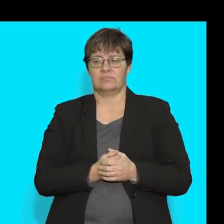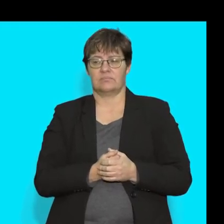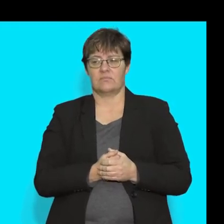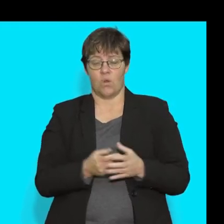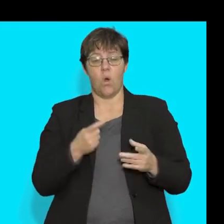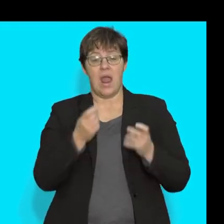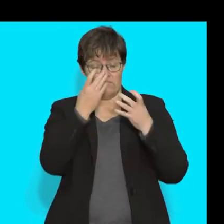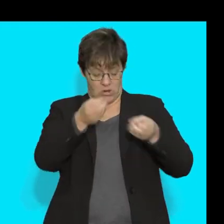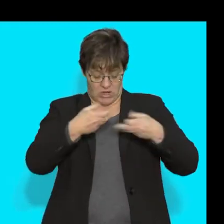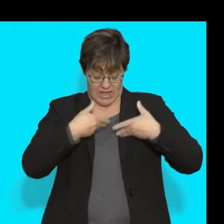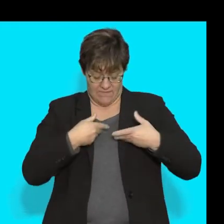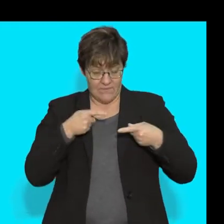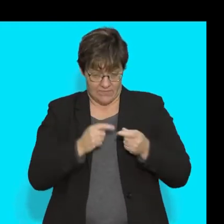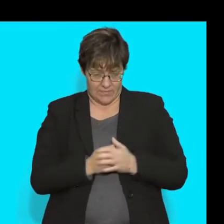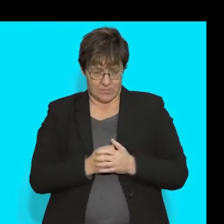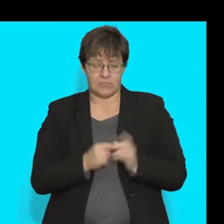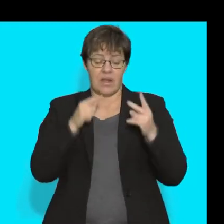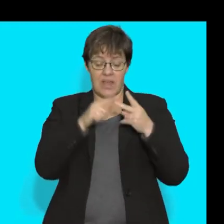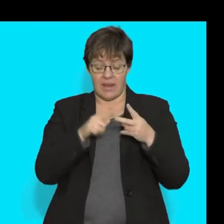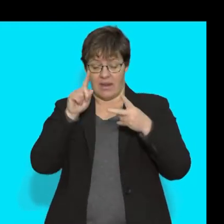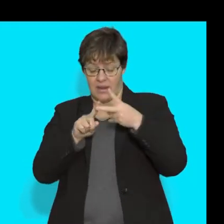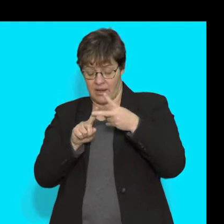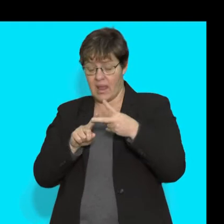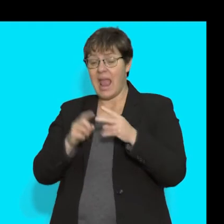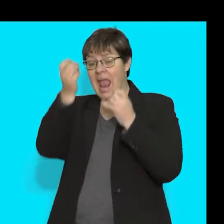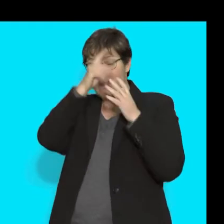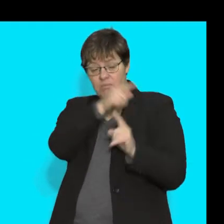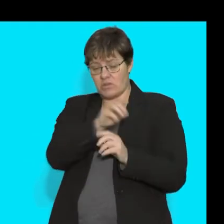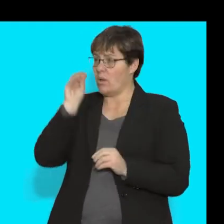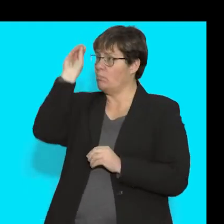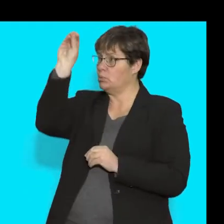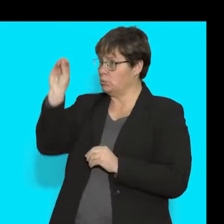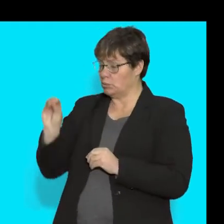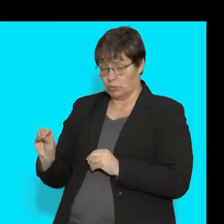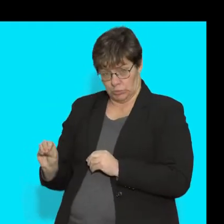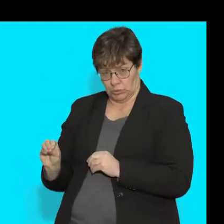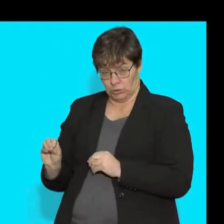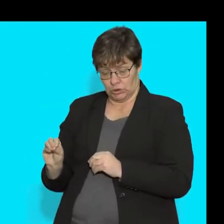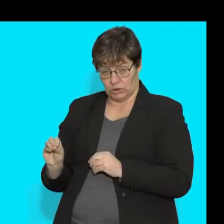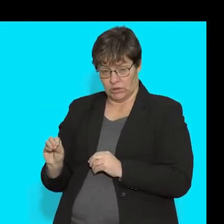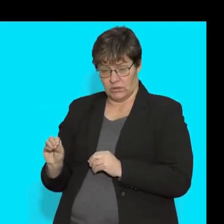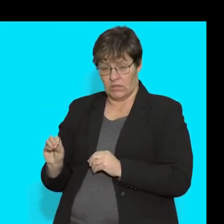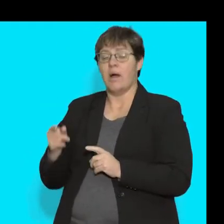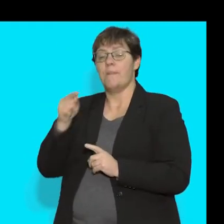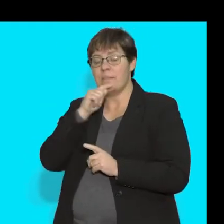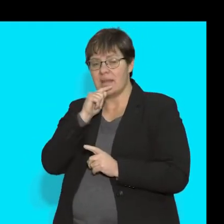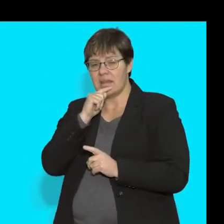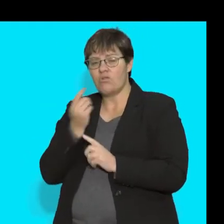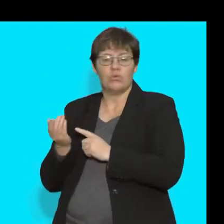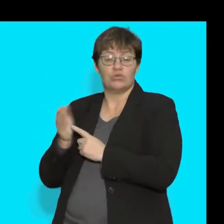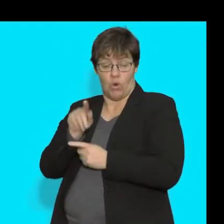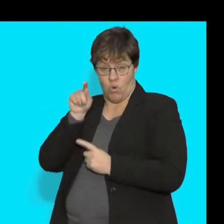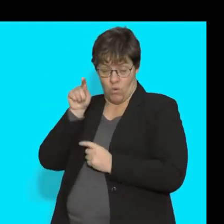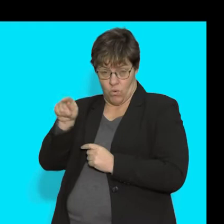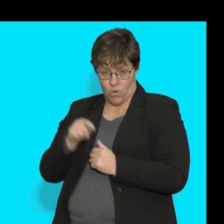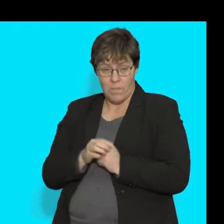right? This is the given information. You mark all of this given information on sketch. What does that mean? It means